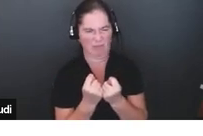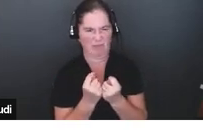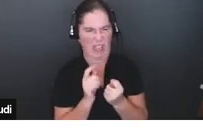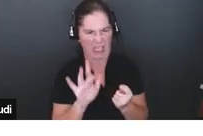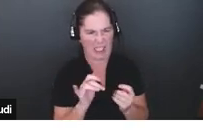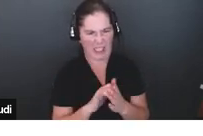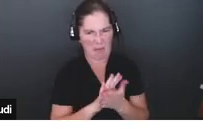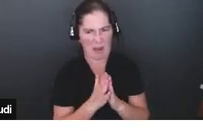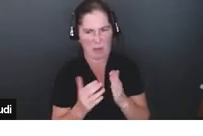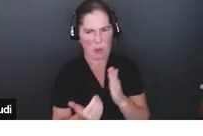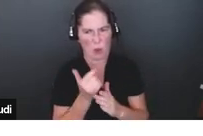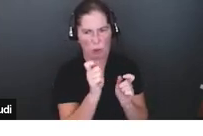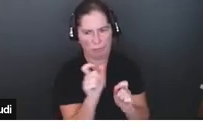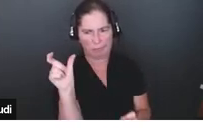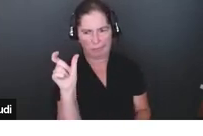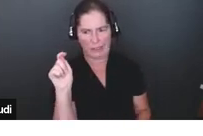that.